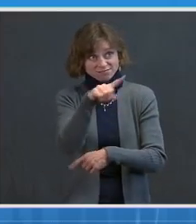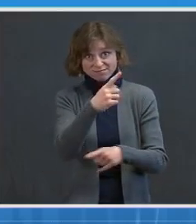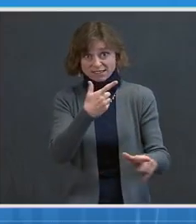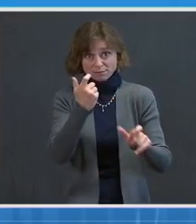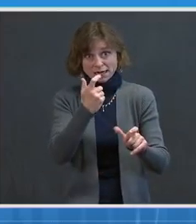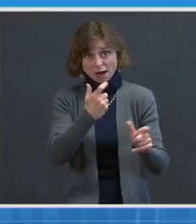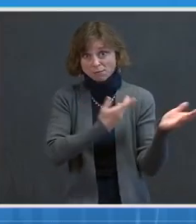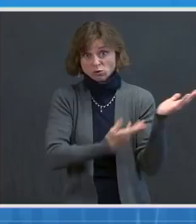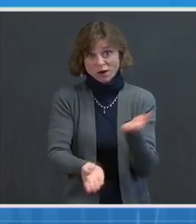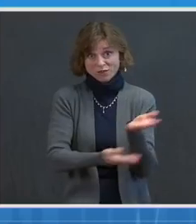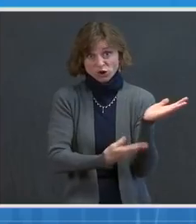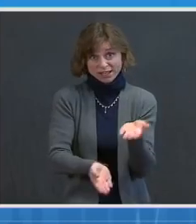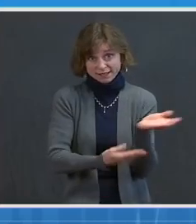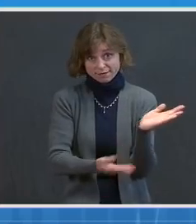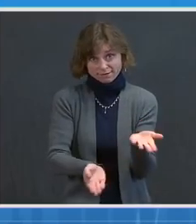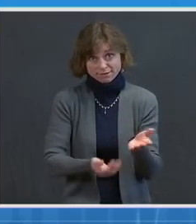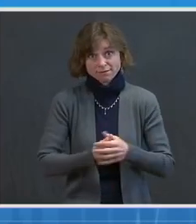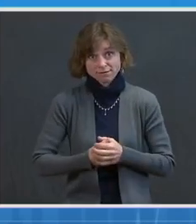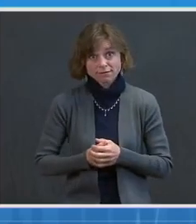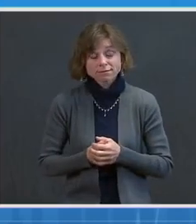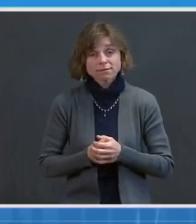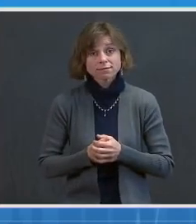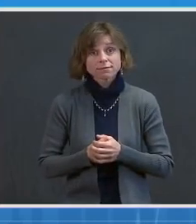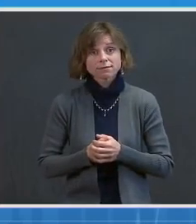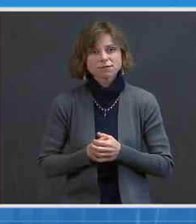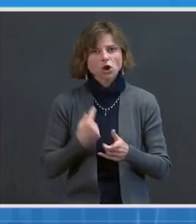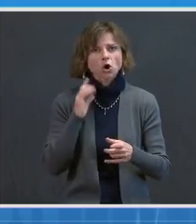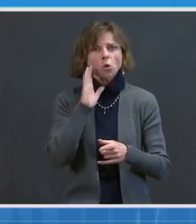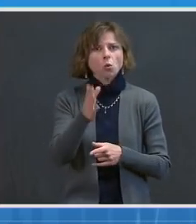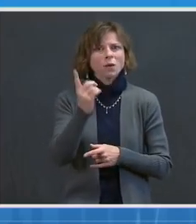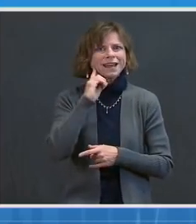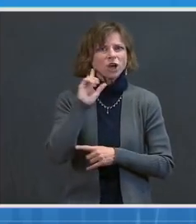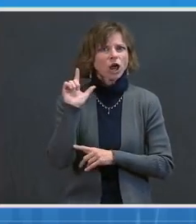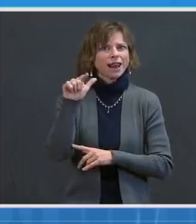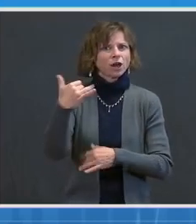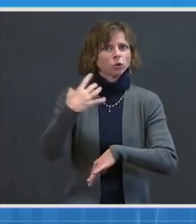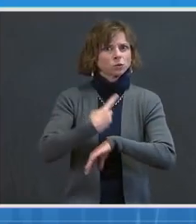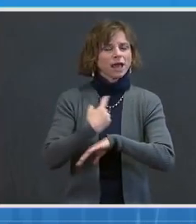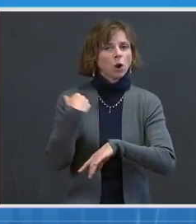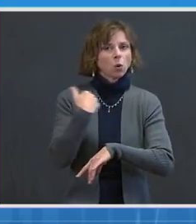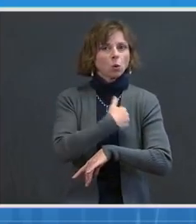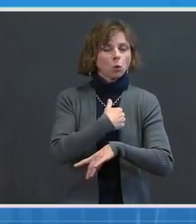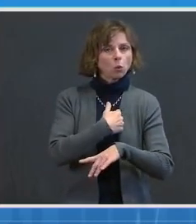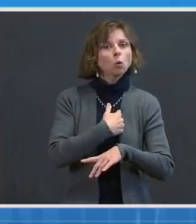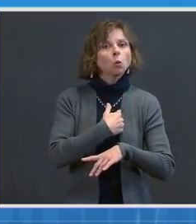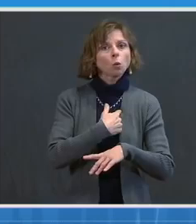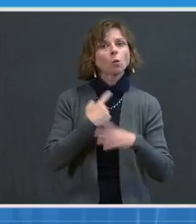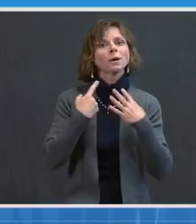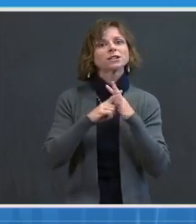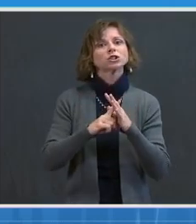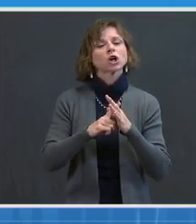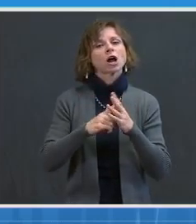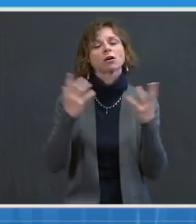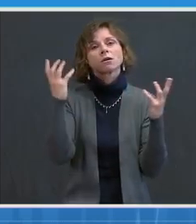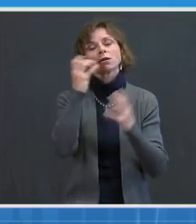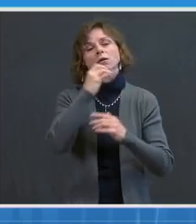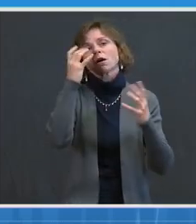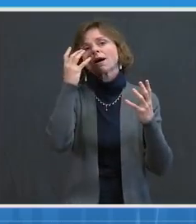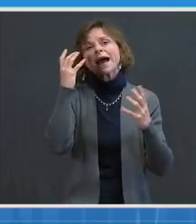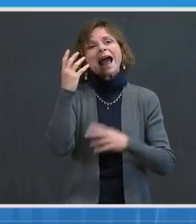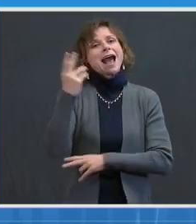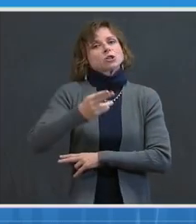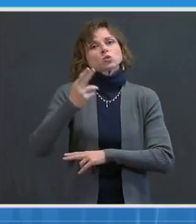31st. And as you'll hear about later today, we led a historic partnership between two rival drug